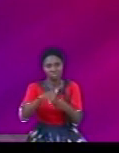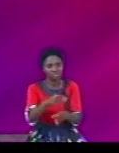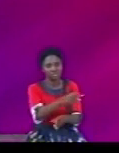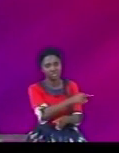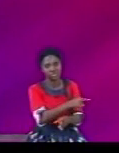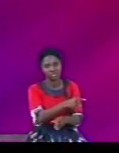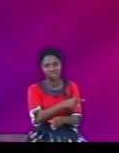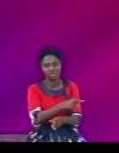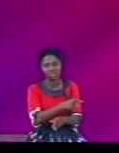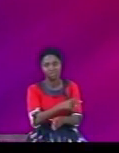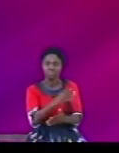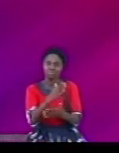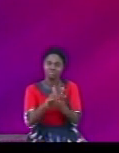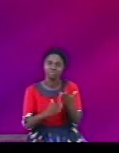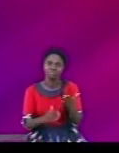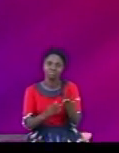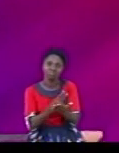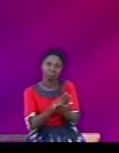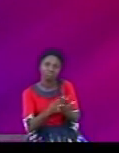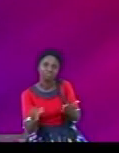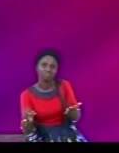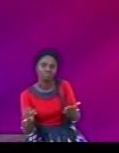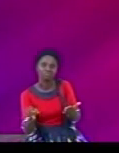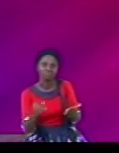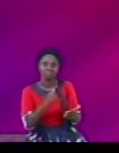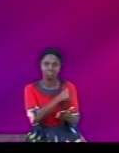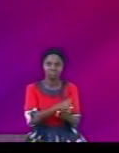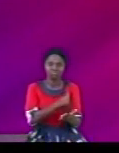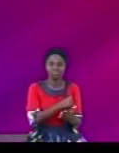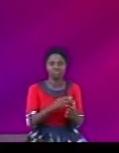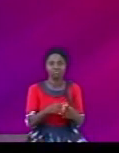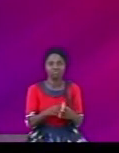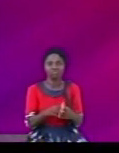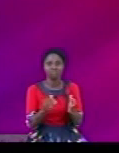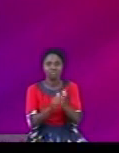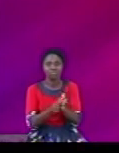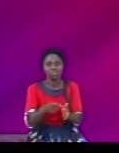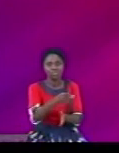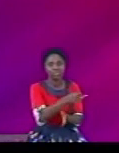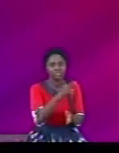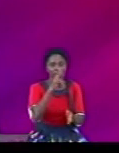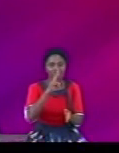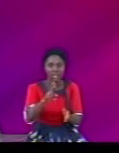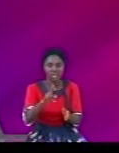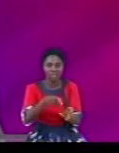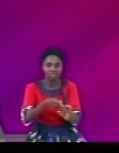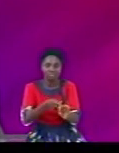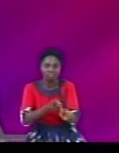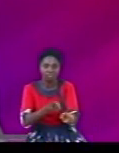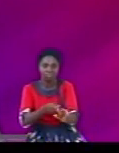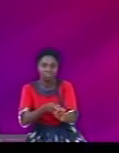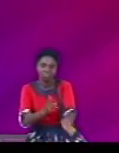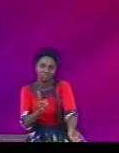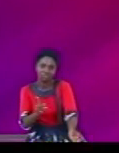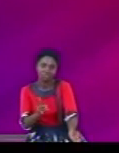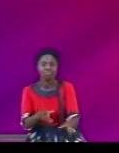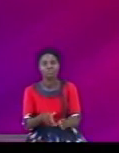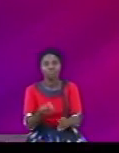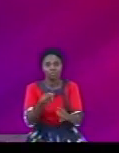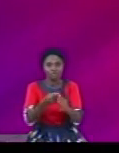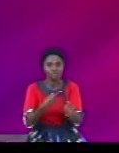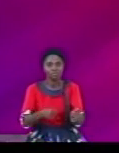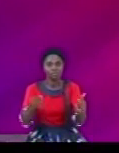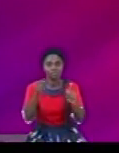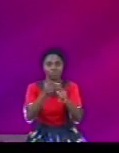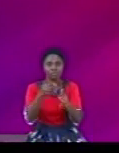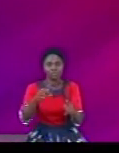graceful Galatians. They were winning. That means they were detached. How many people today are detached from the word of